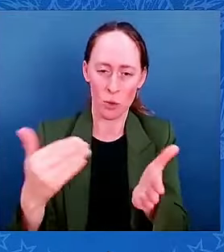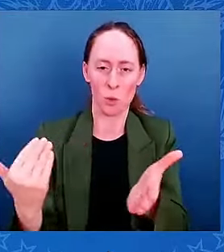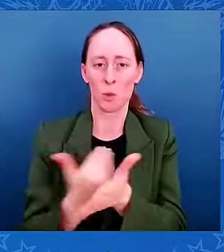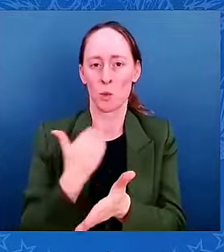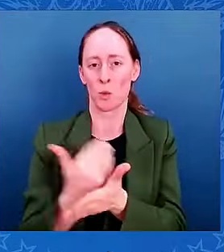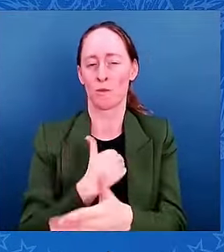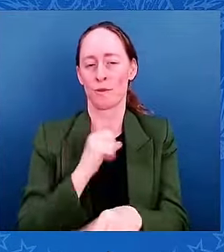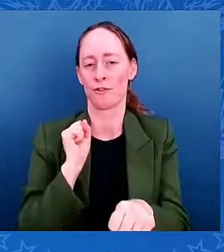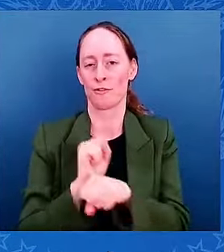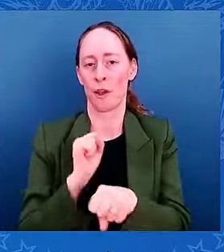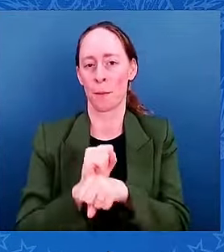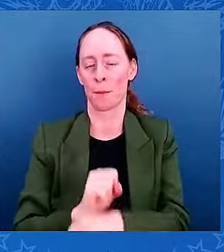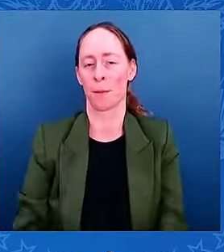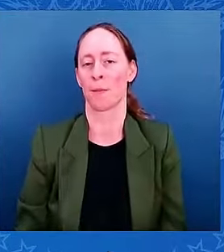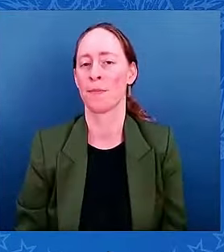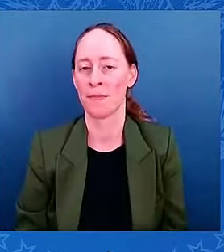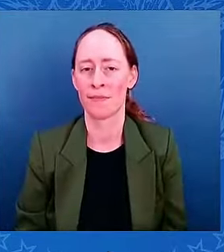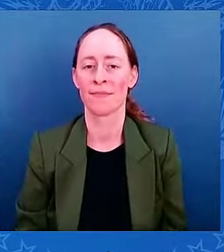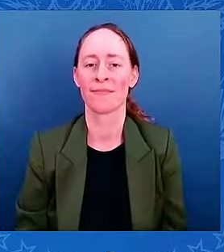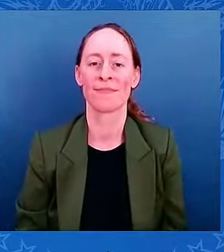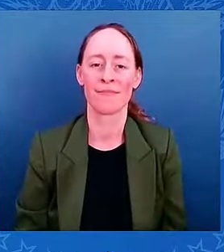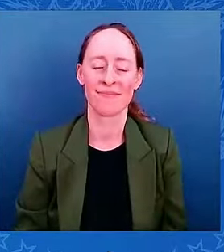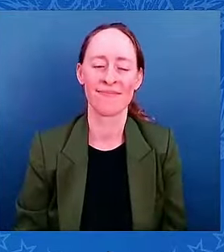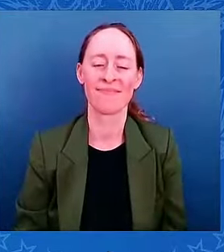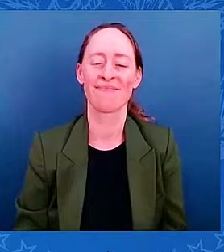The fact.